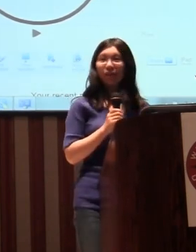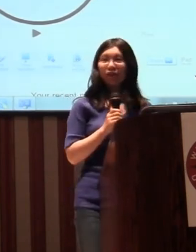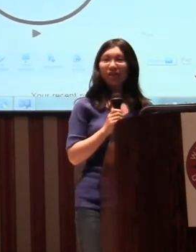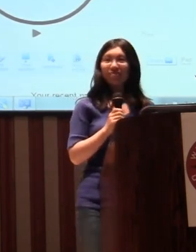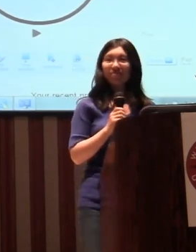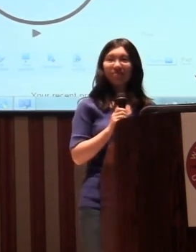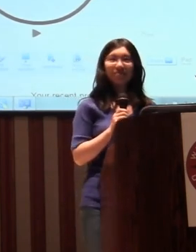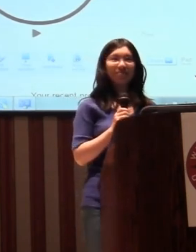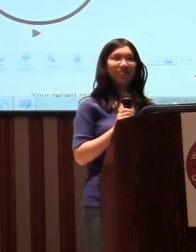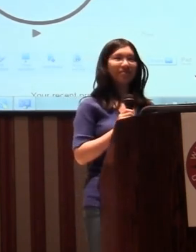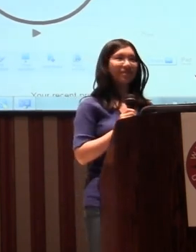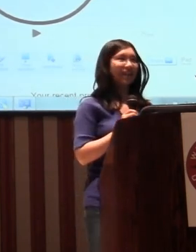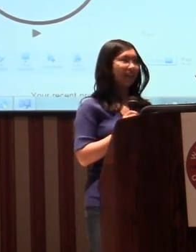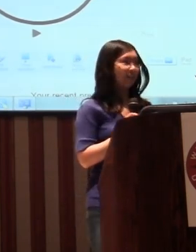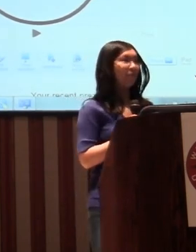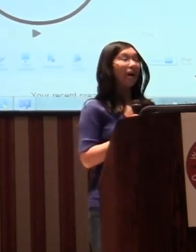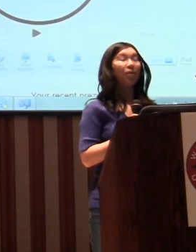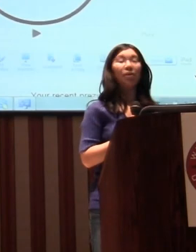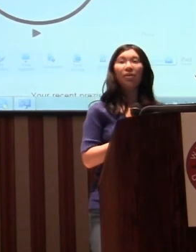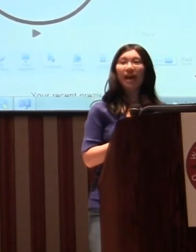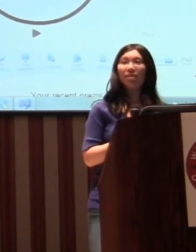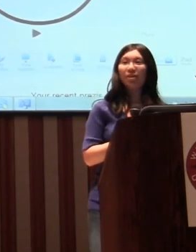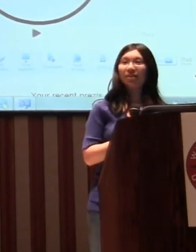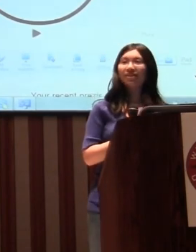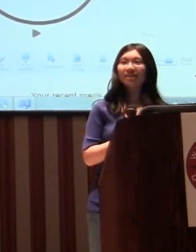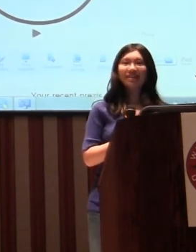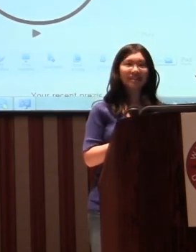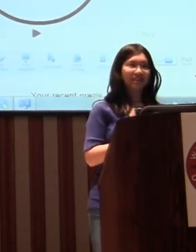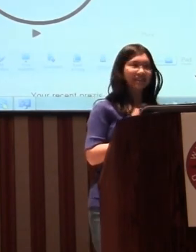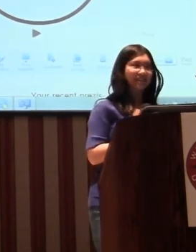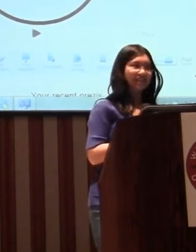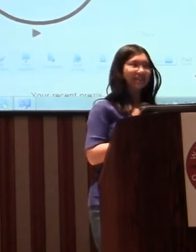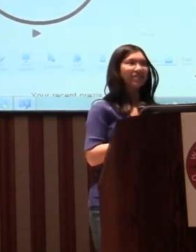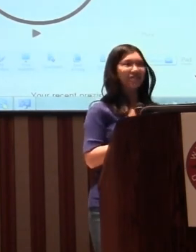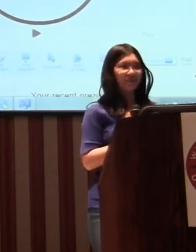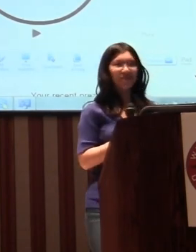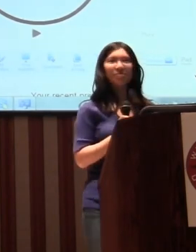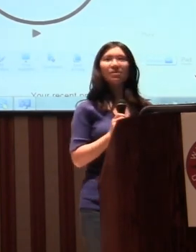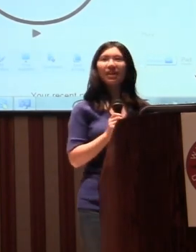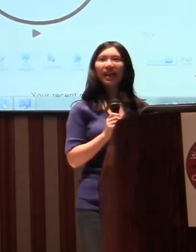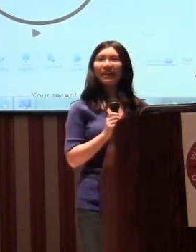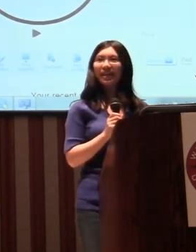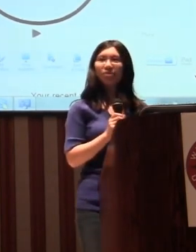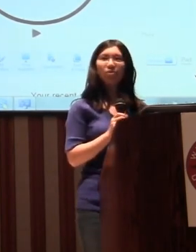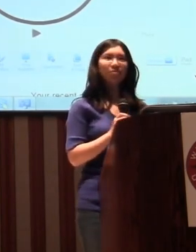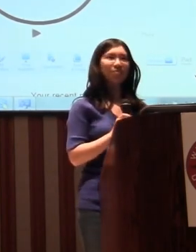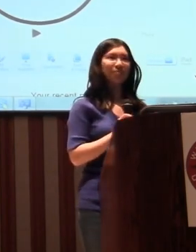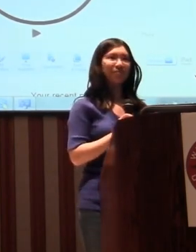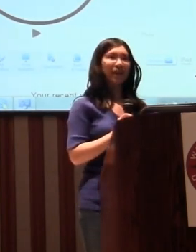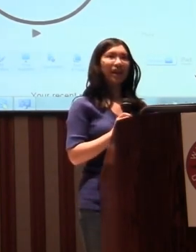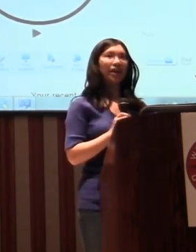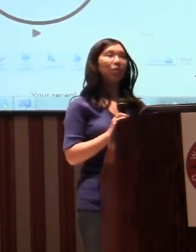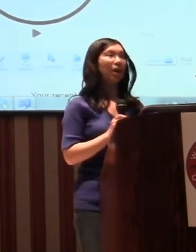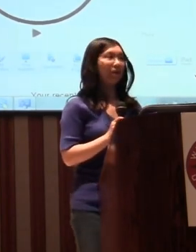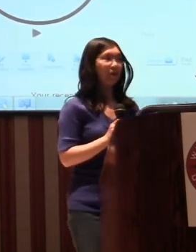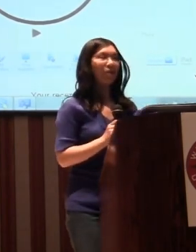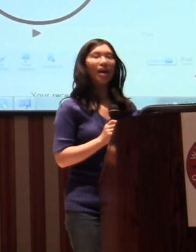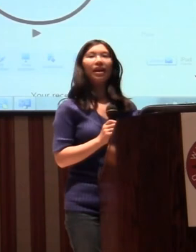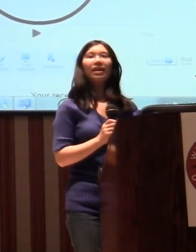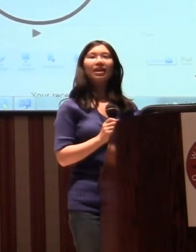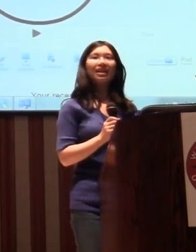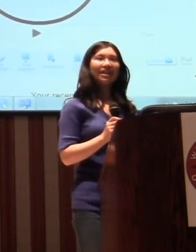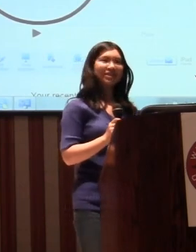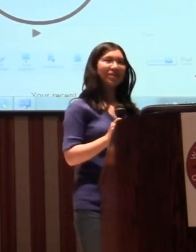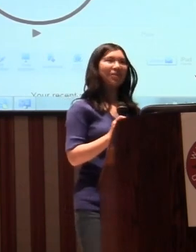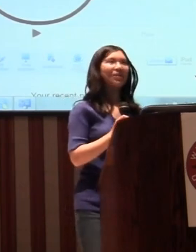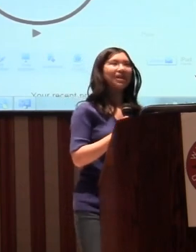And elementary? Wow, okay, middle? Few people. And high school? Wow,